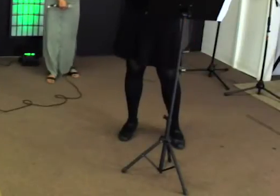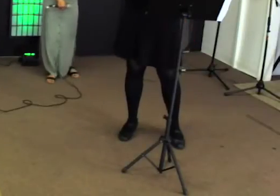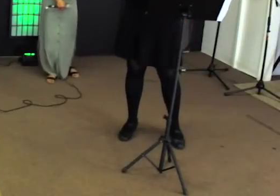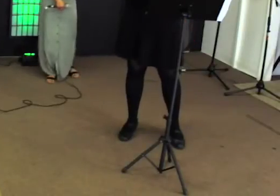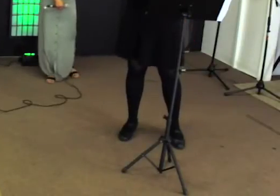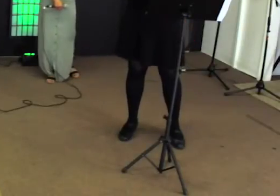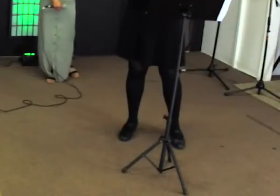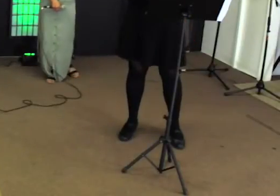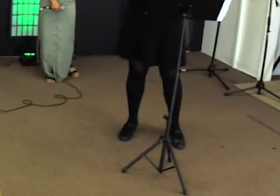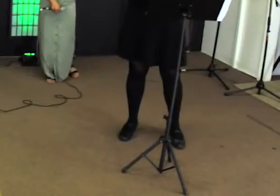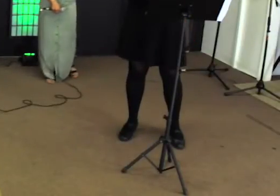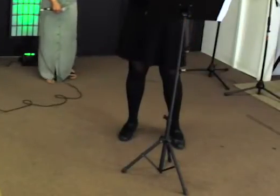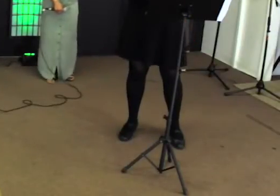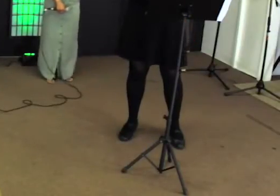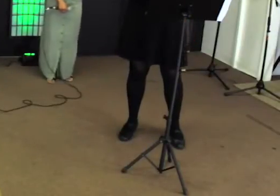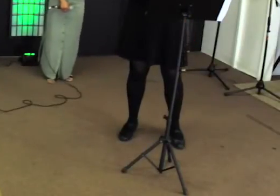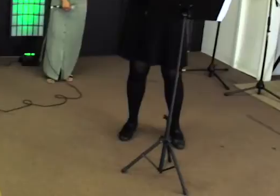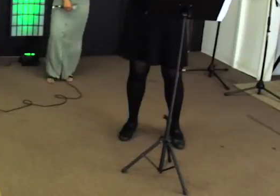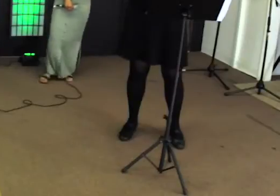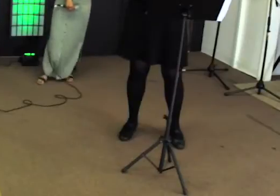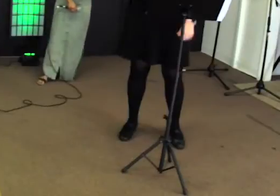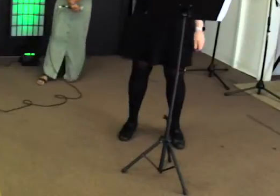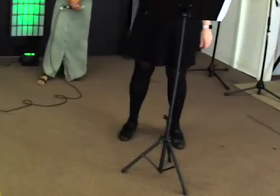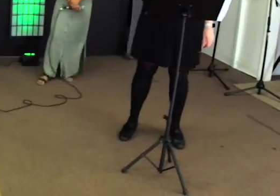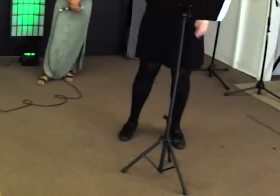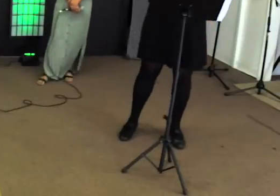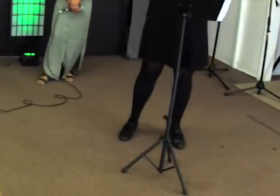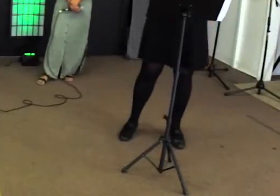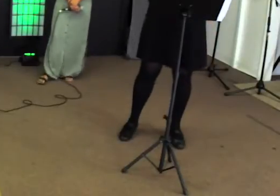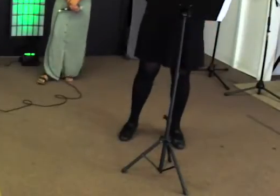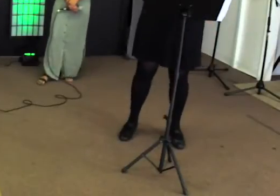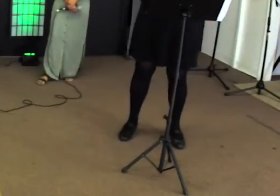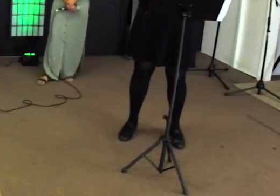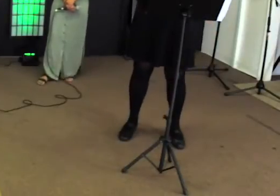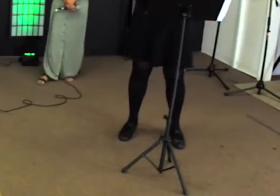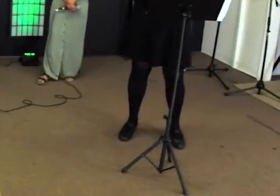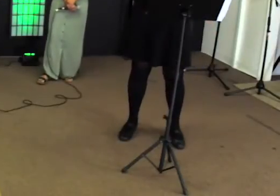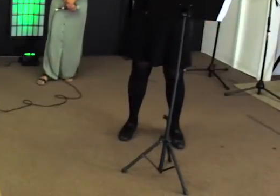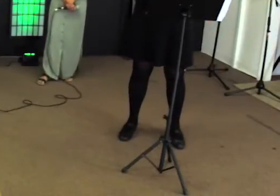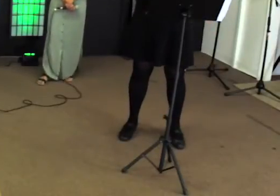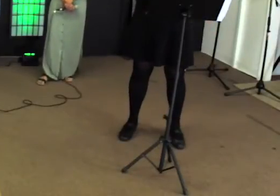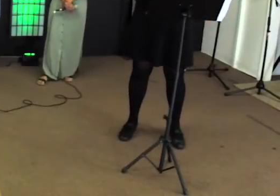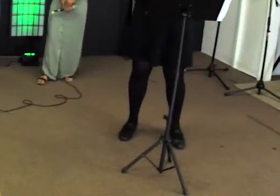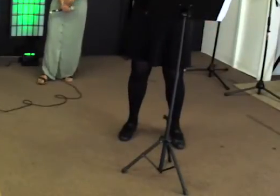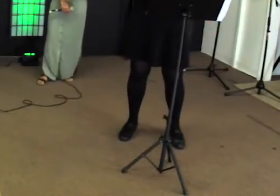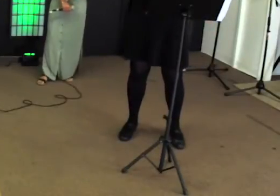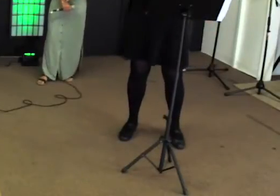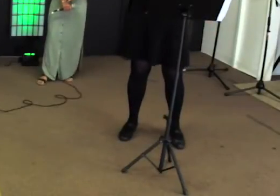us. No matter how deep the storm can get, you are there through it all.